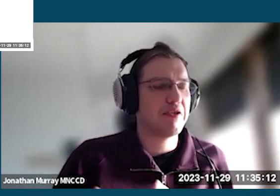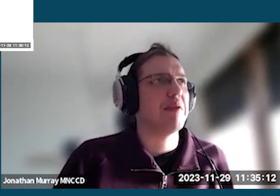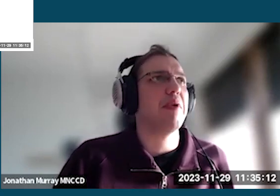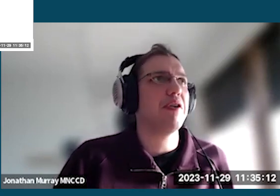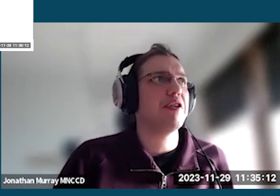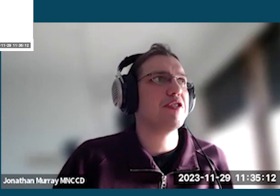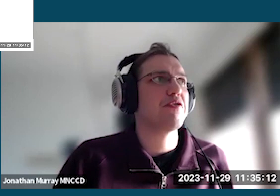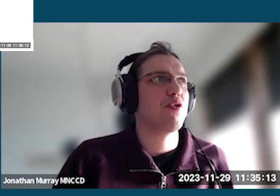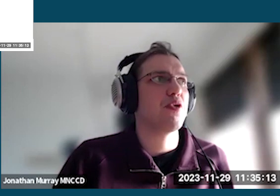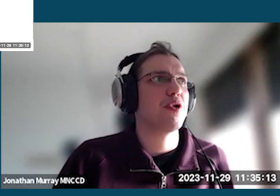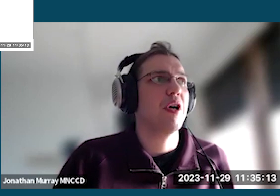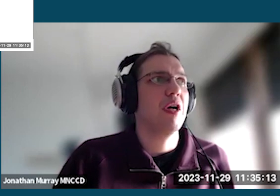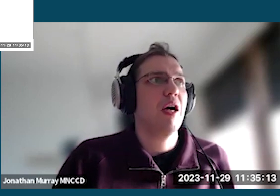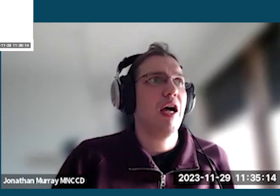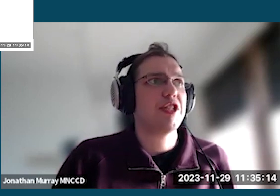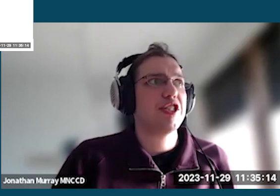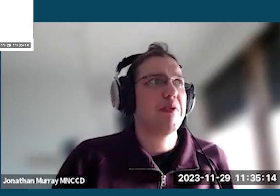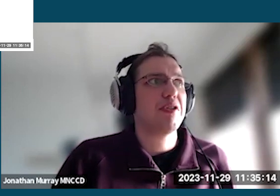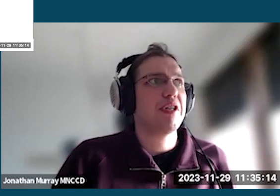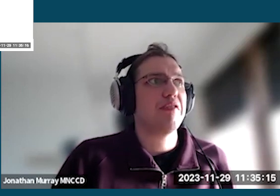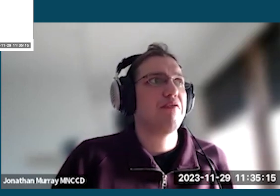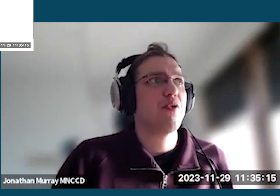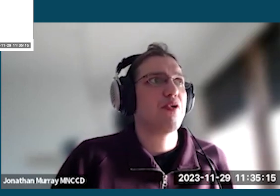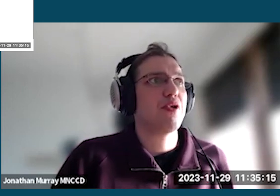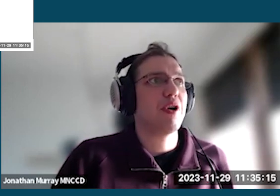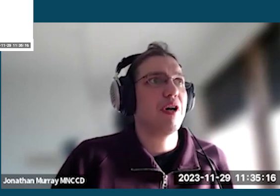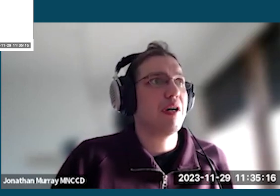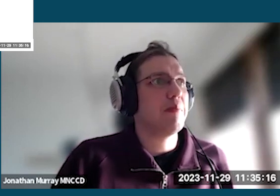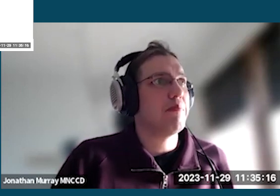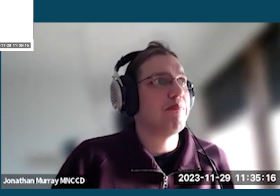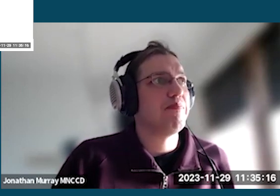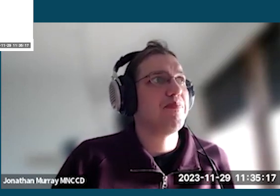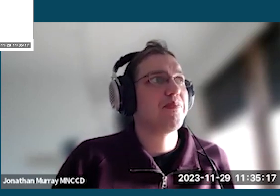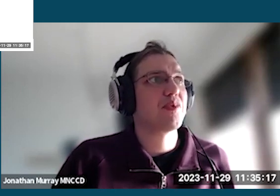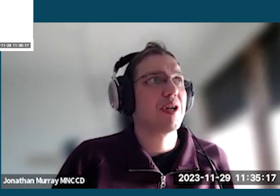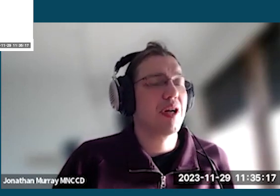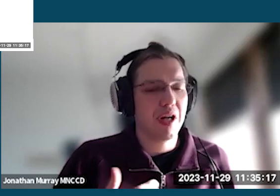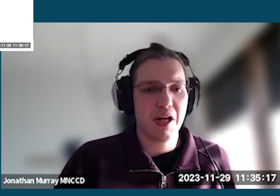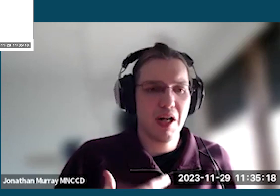have that create barriers for accessibility, for